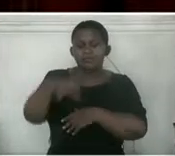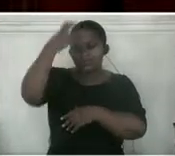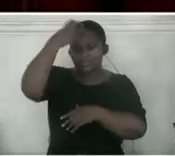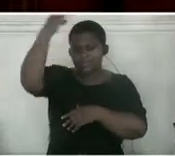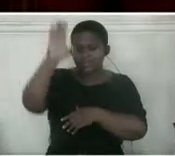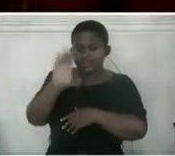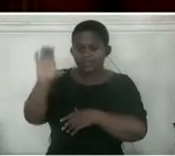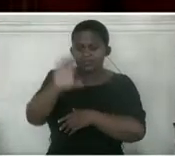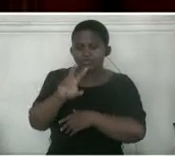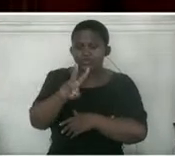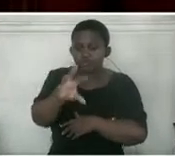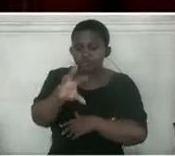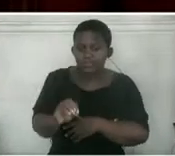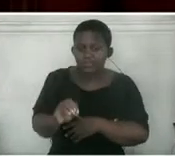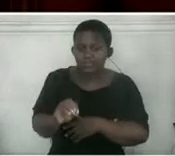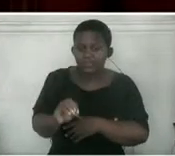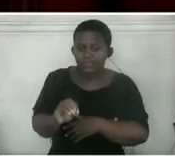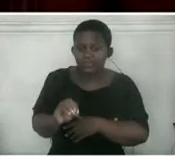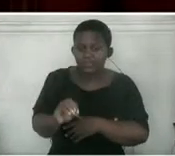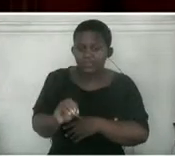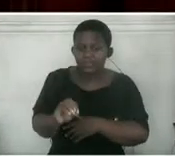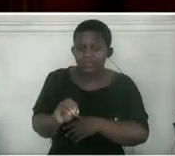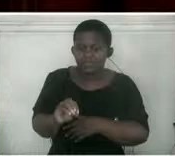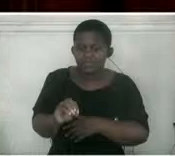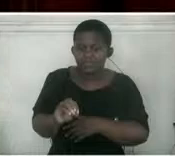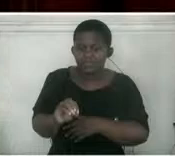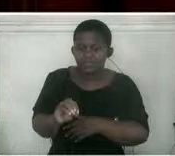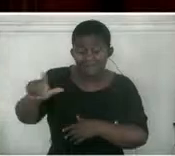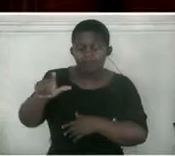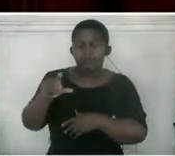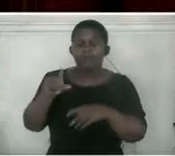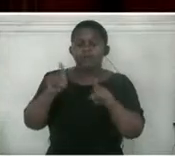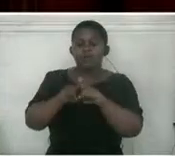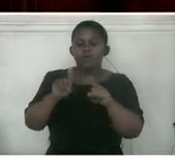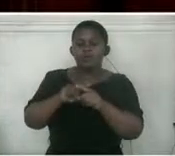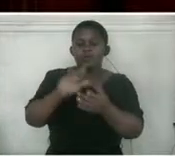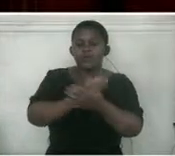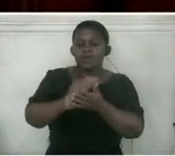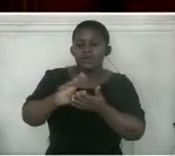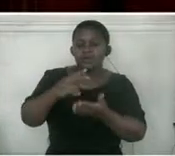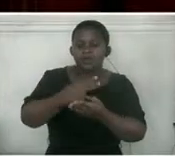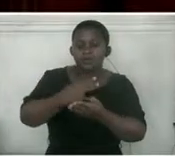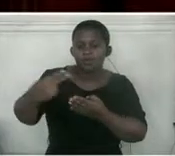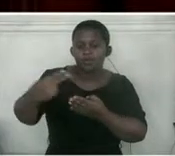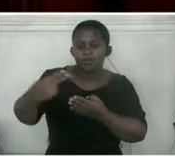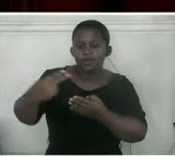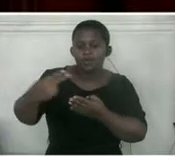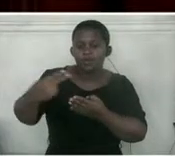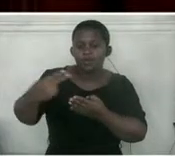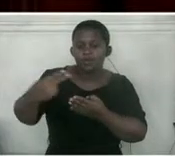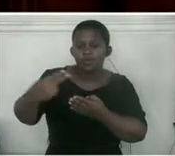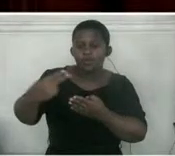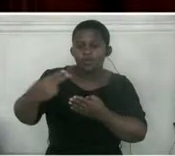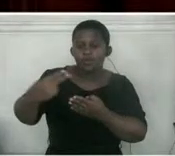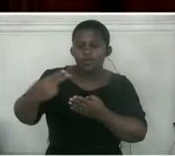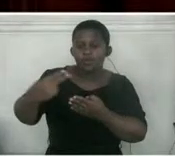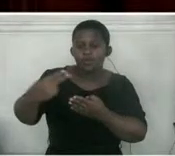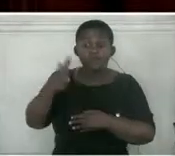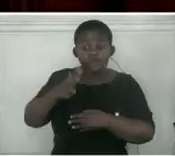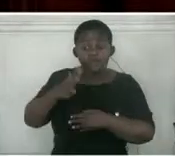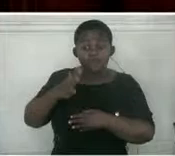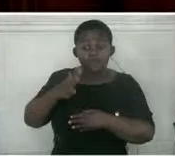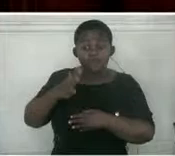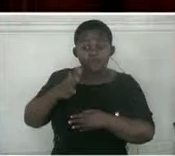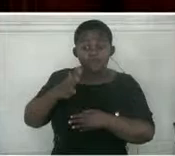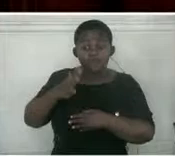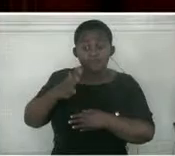Cetshwayo 20, Umkhanyakude 77, and Herigwala 39. If you want to break down this,